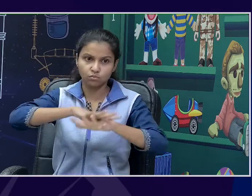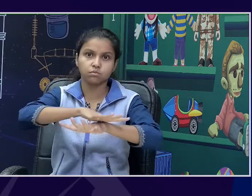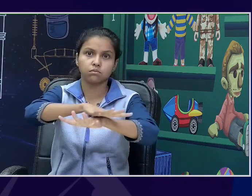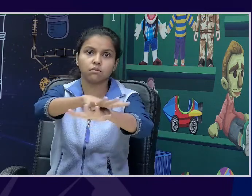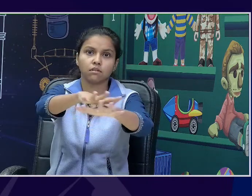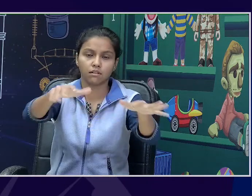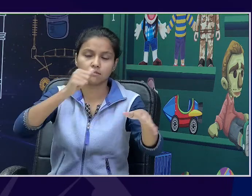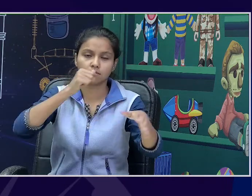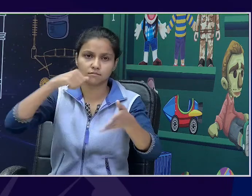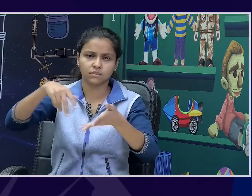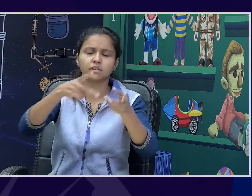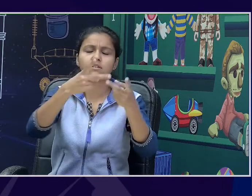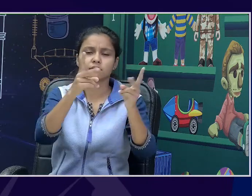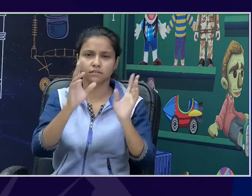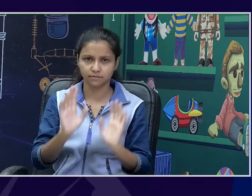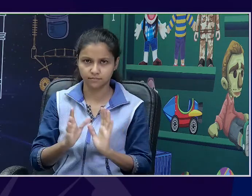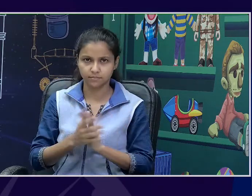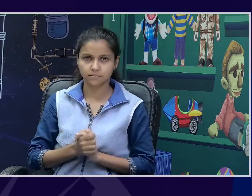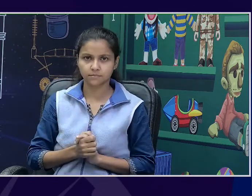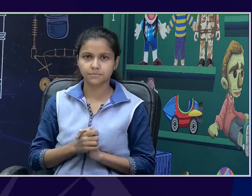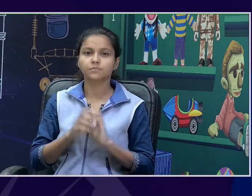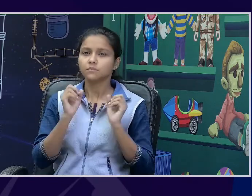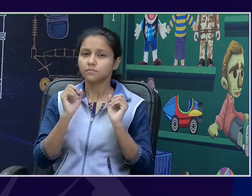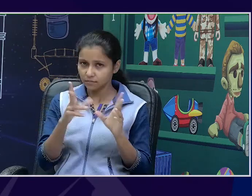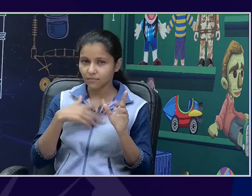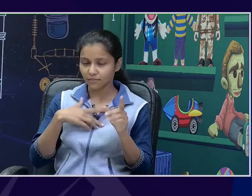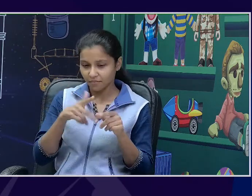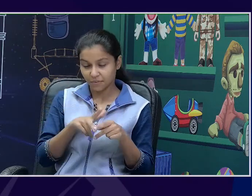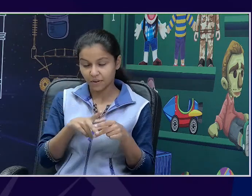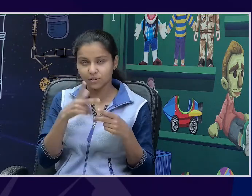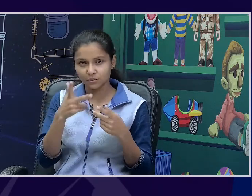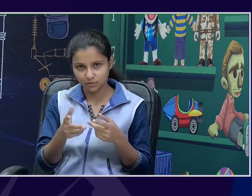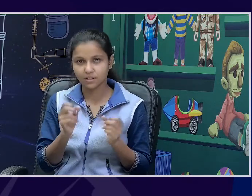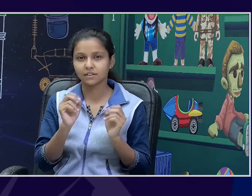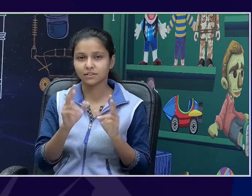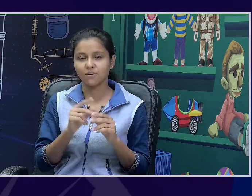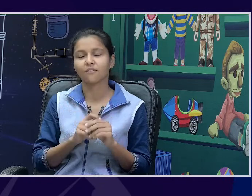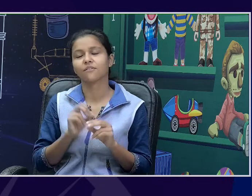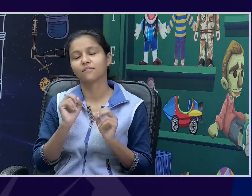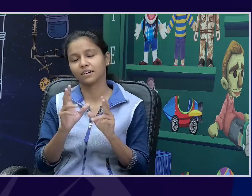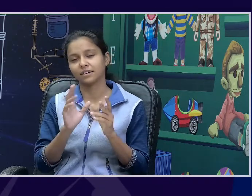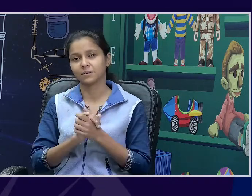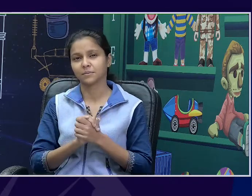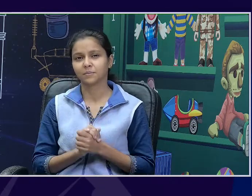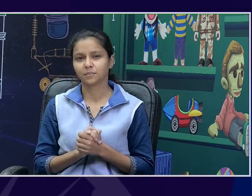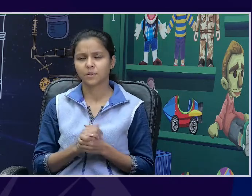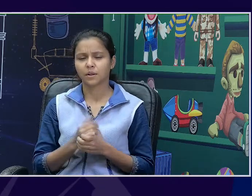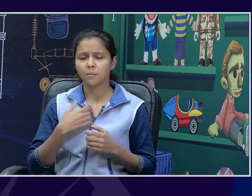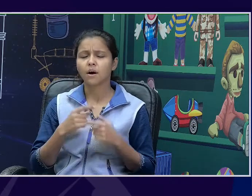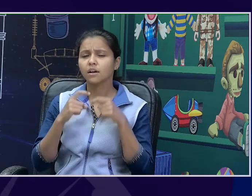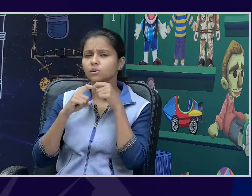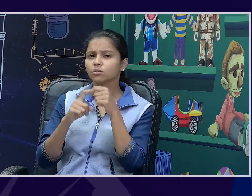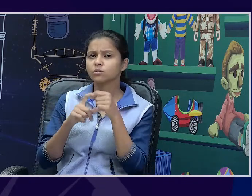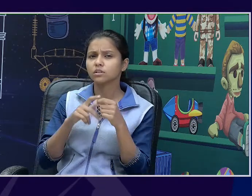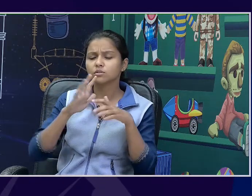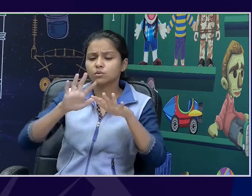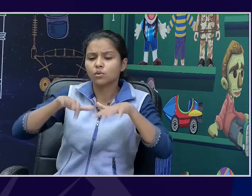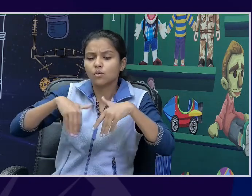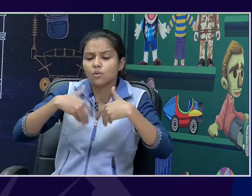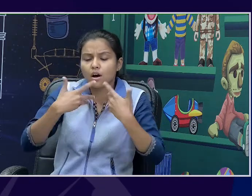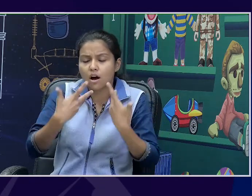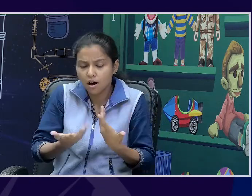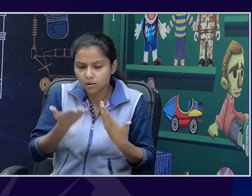author took. Okay, so those were the strategies. Okay, fine sir. So my question to you is, how